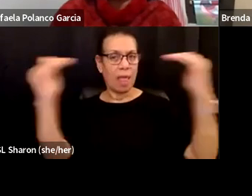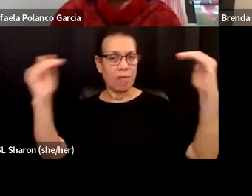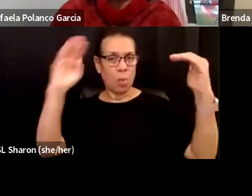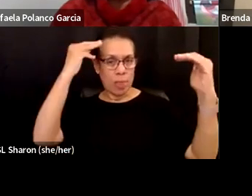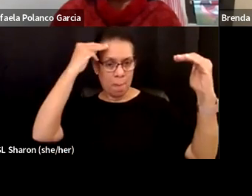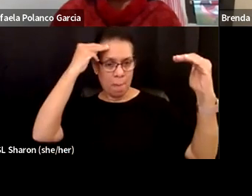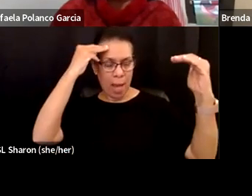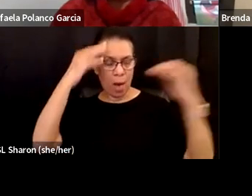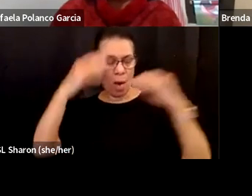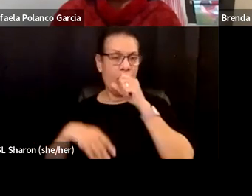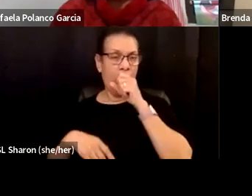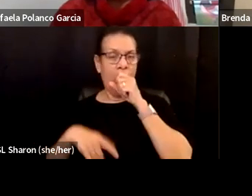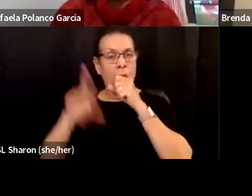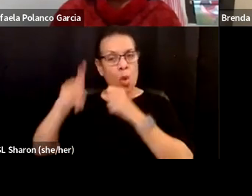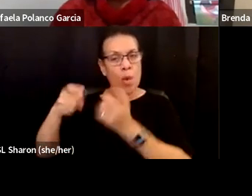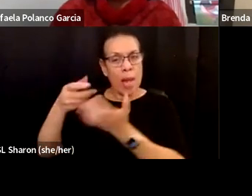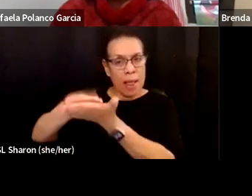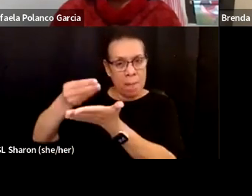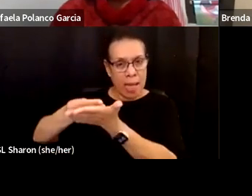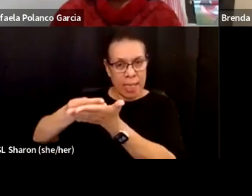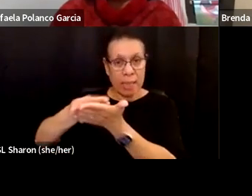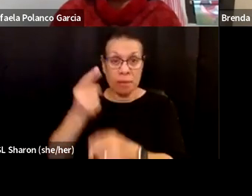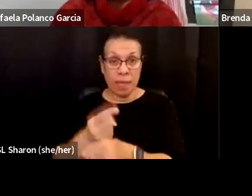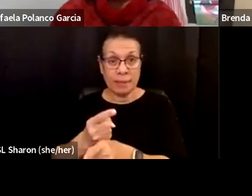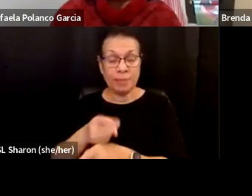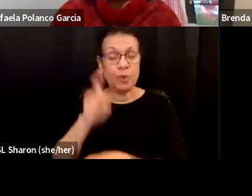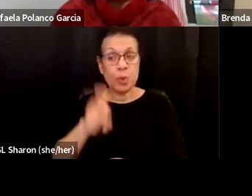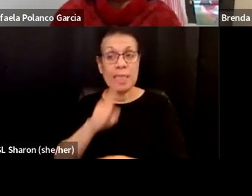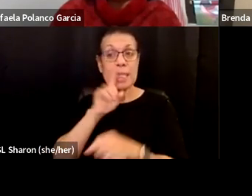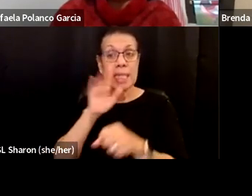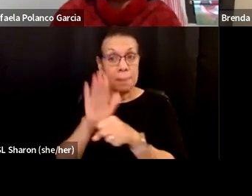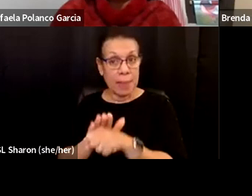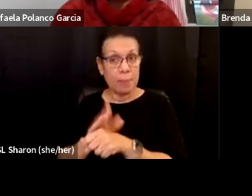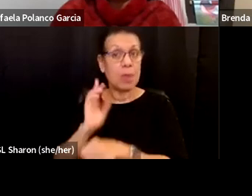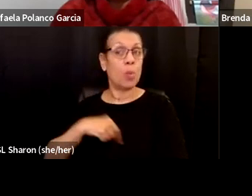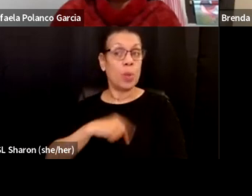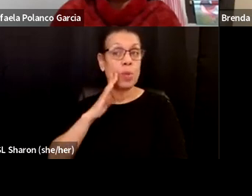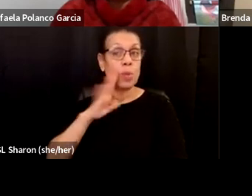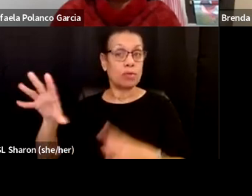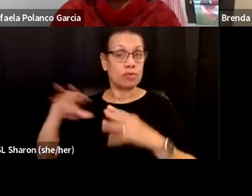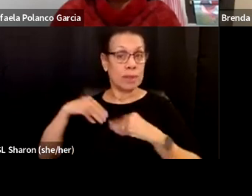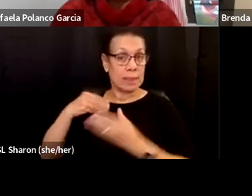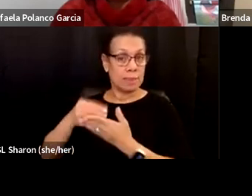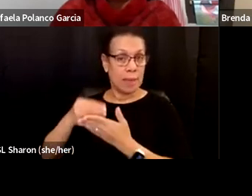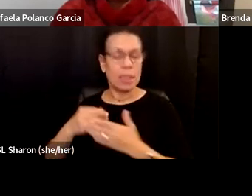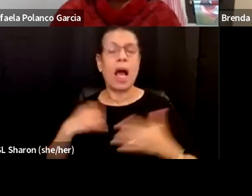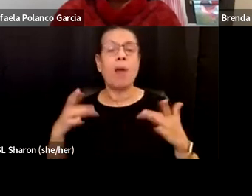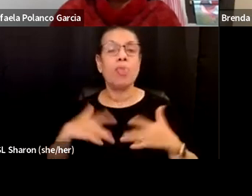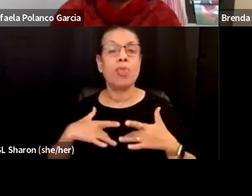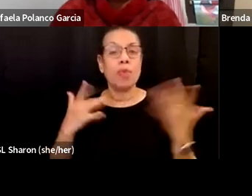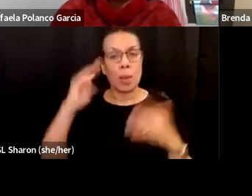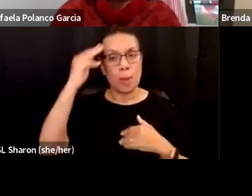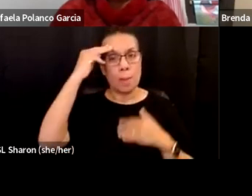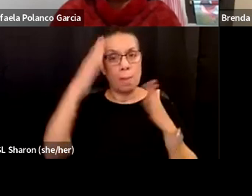to you you need the resources right and you need the commitment of resources and i've been thrilled that mayor wu